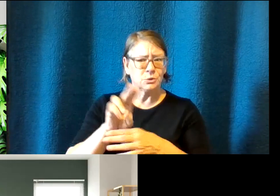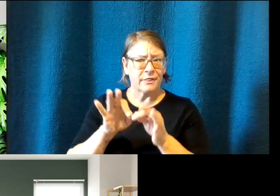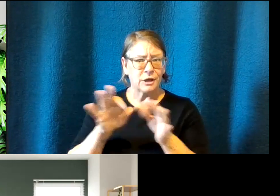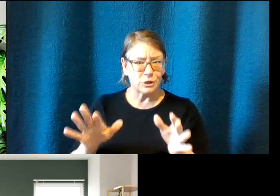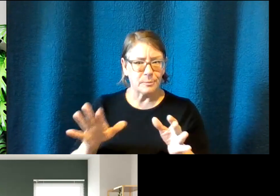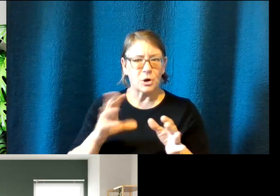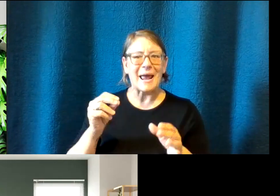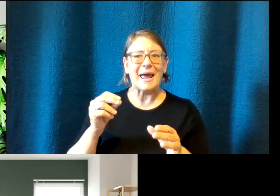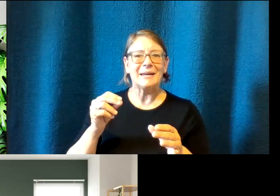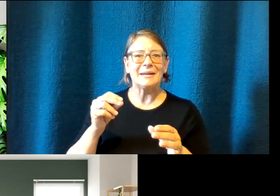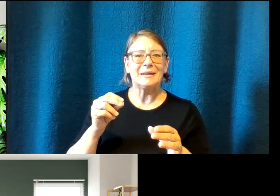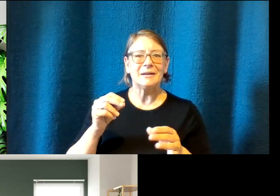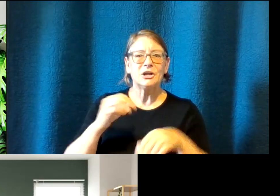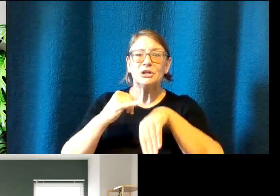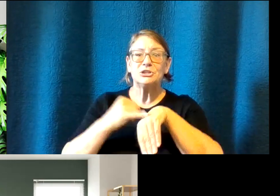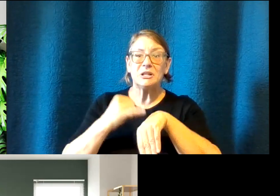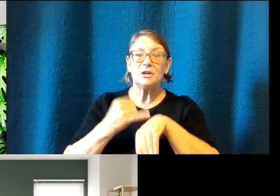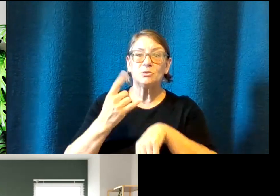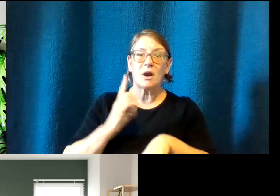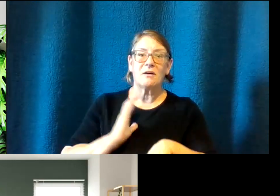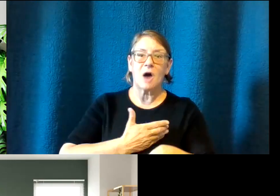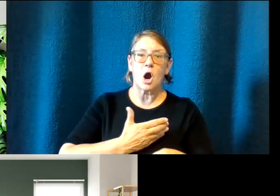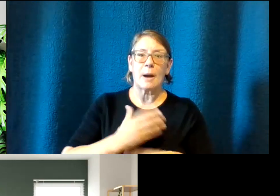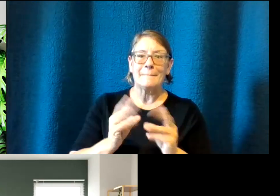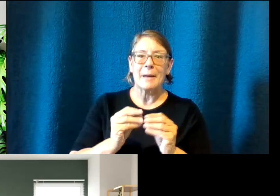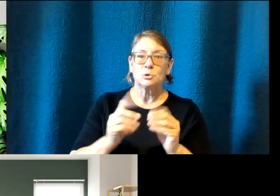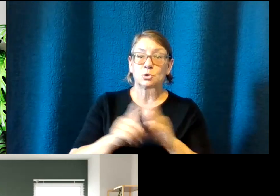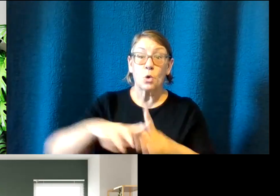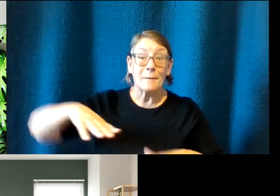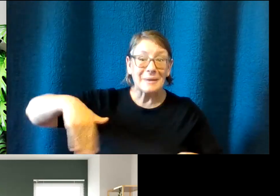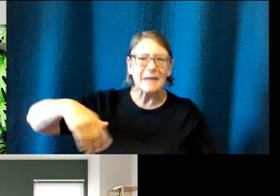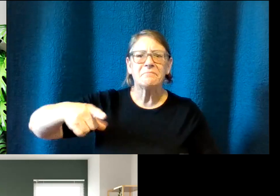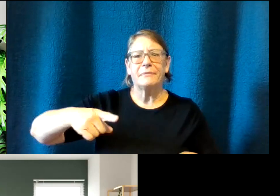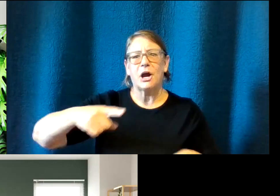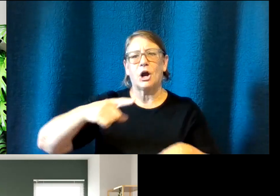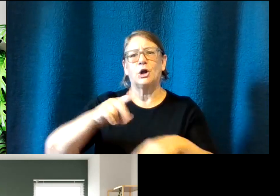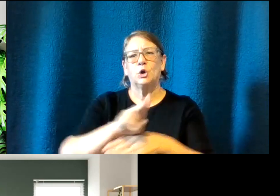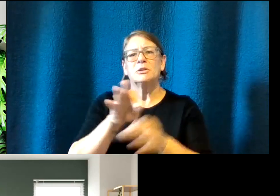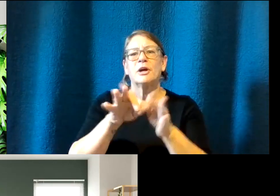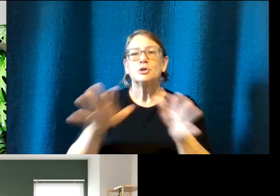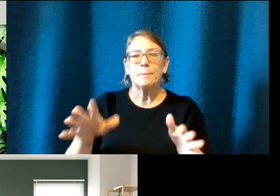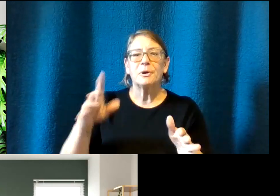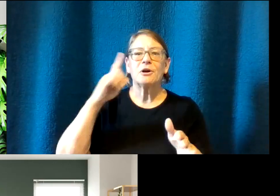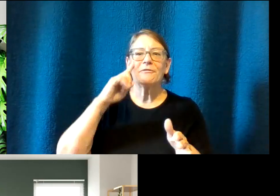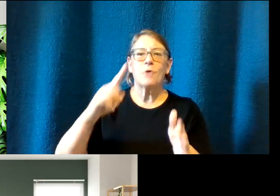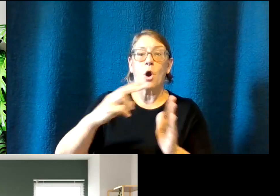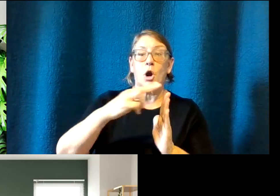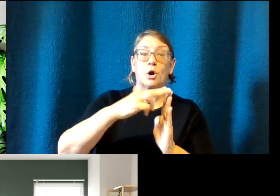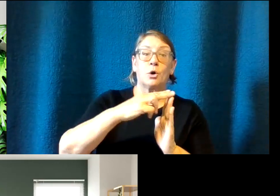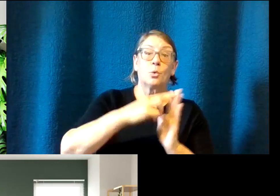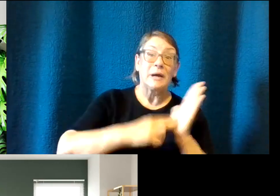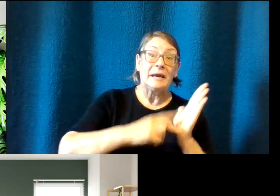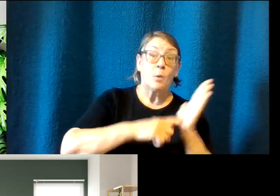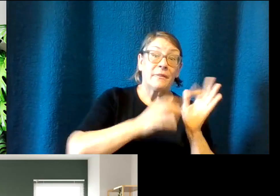and Jeannie, who's one of our members that came in later, they use the interpreter they are reading what the interpreter is